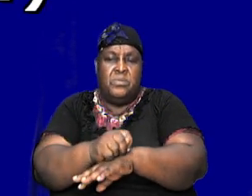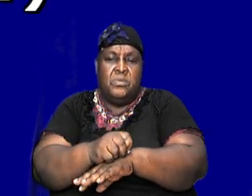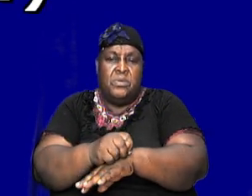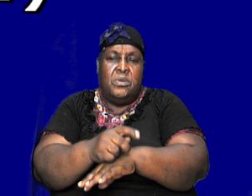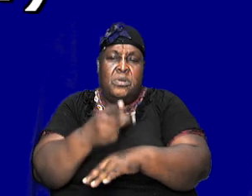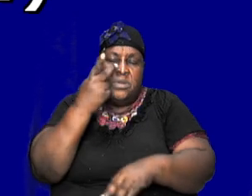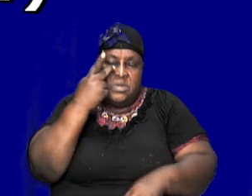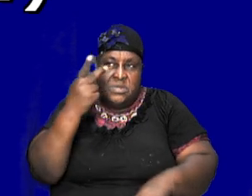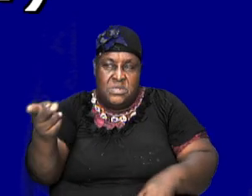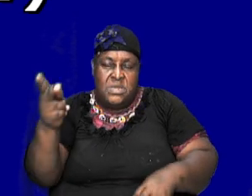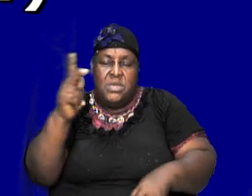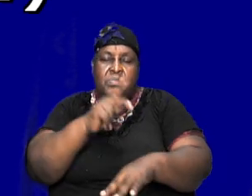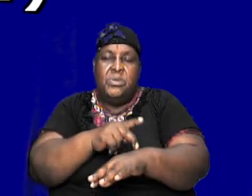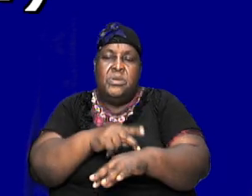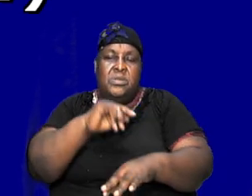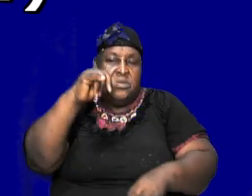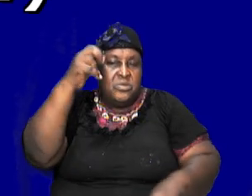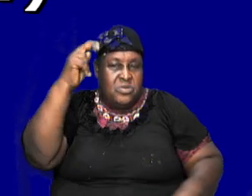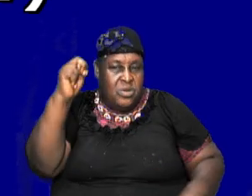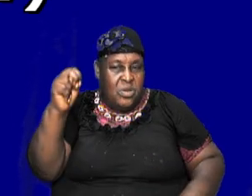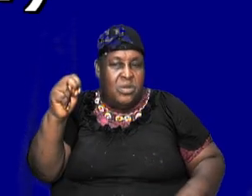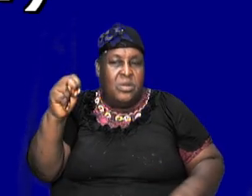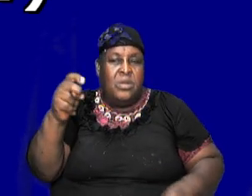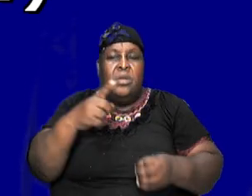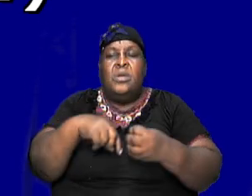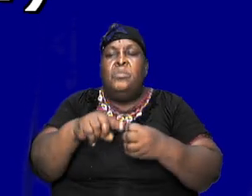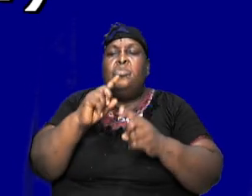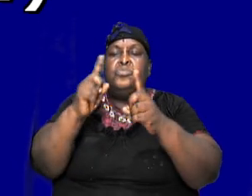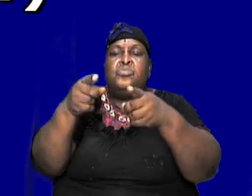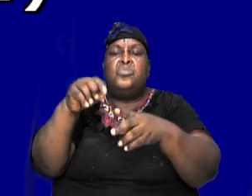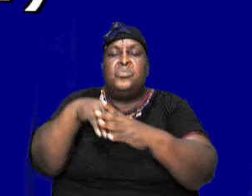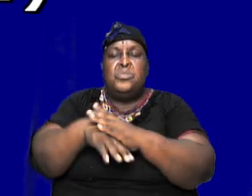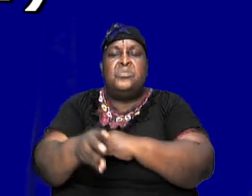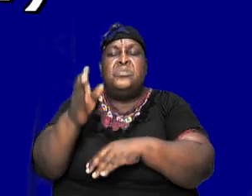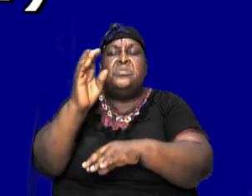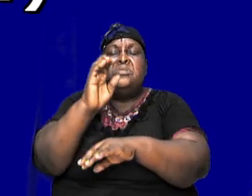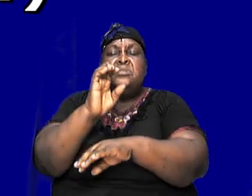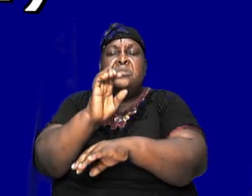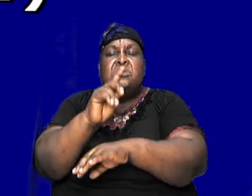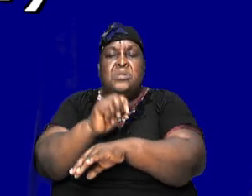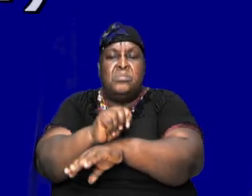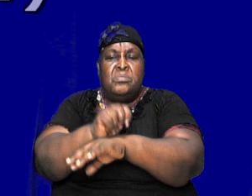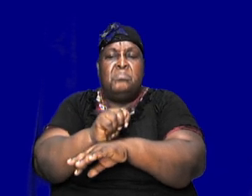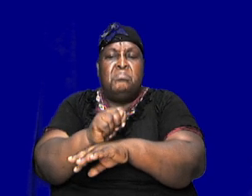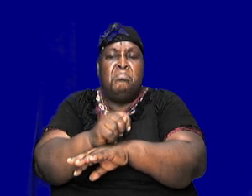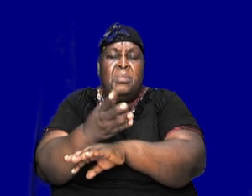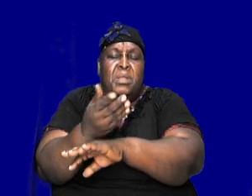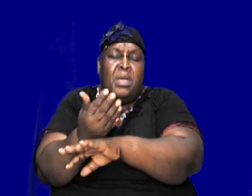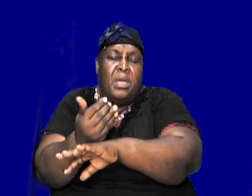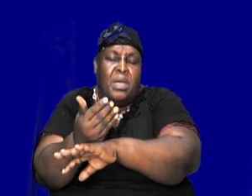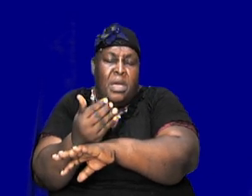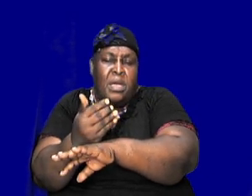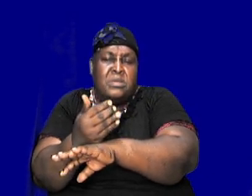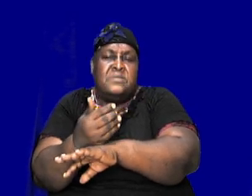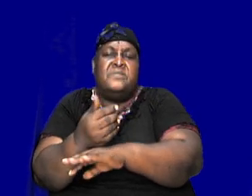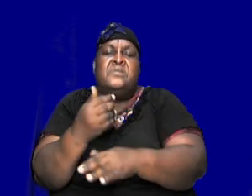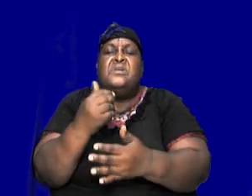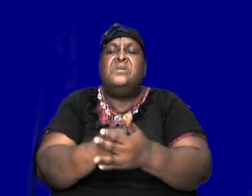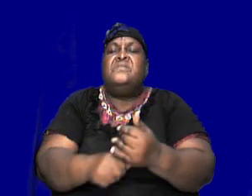Who, seeing Peter and John about to go into the temple, asked an alms. So the man